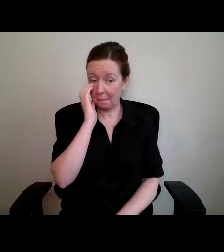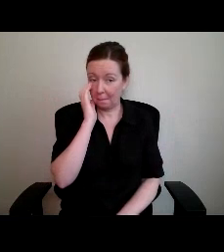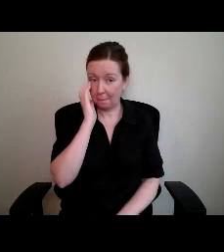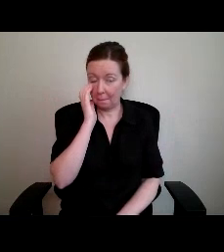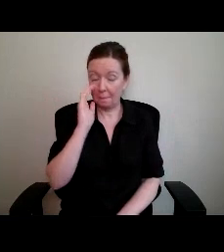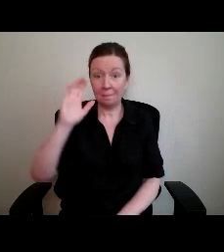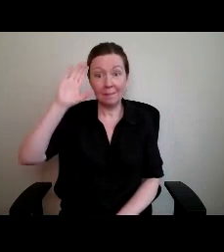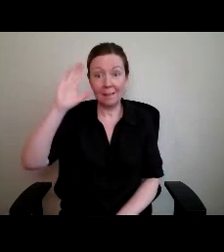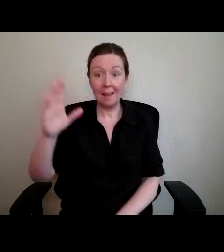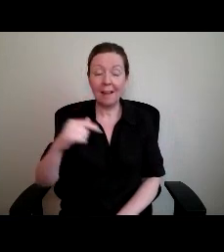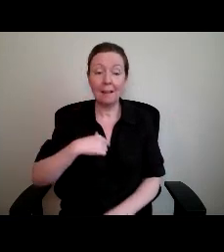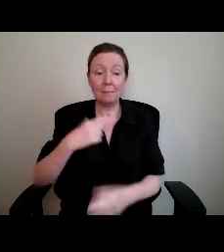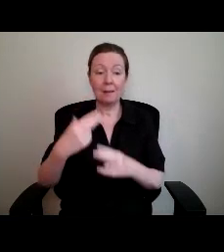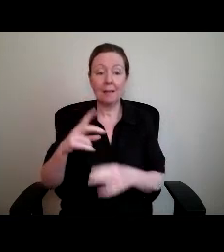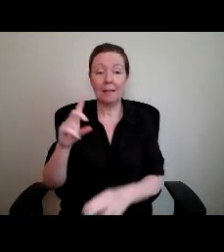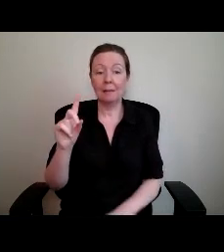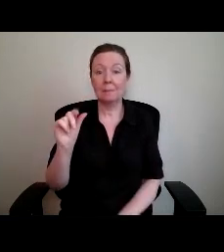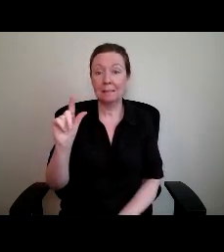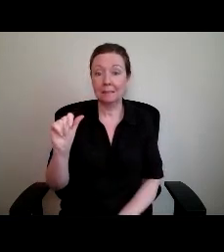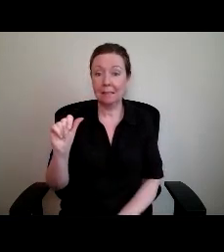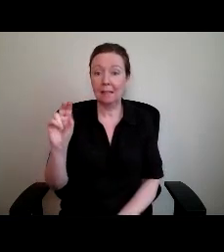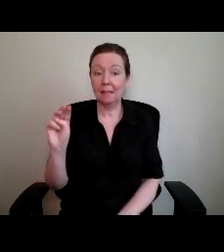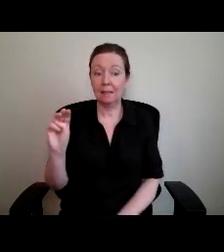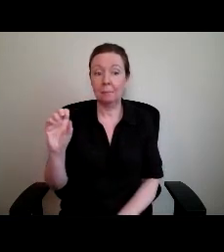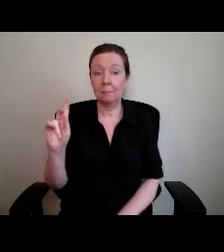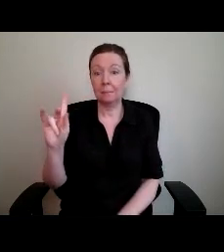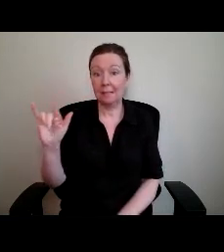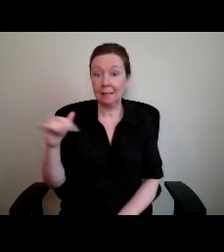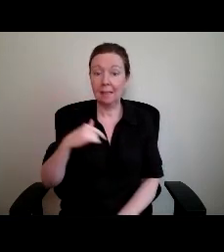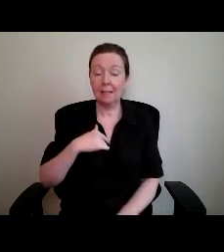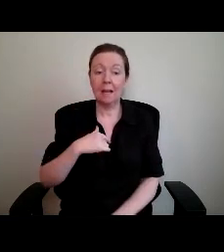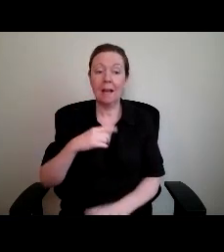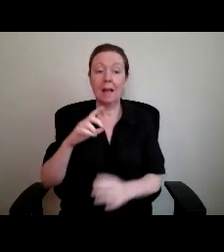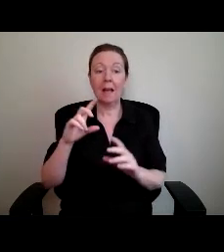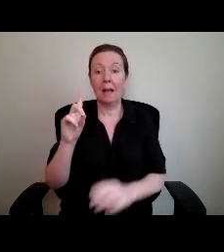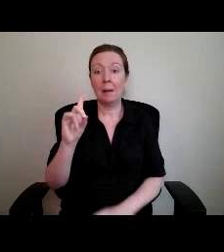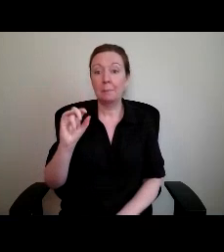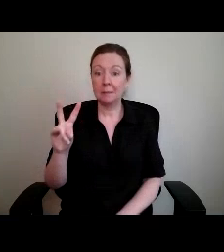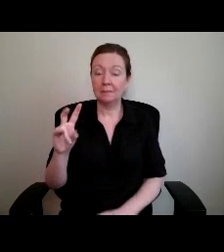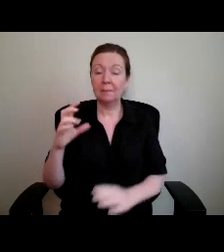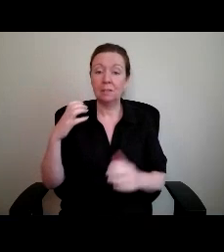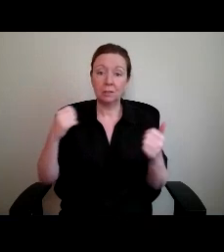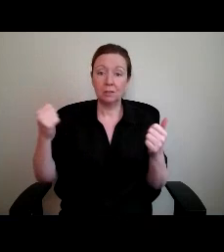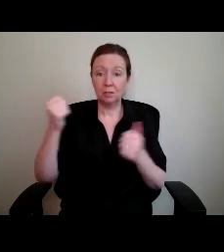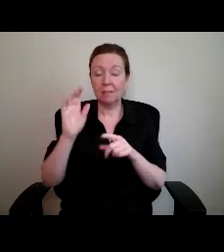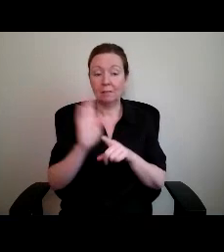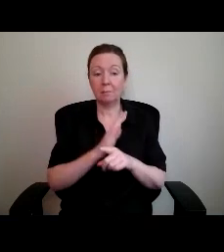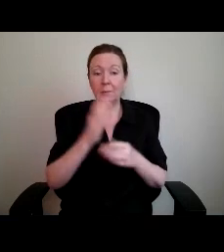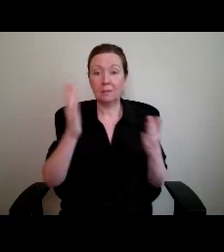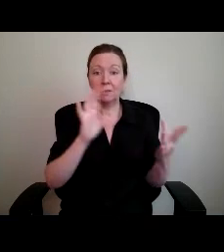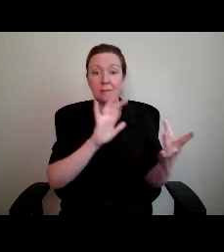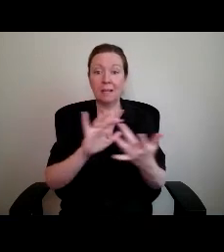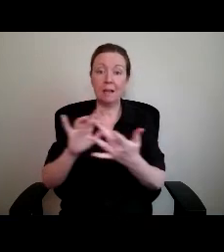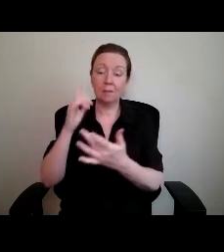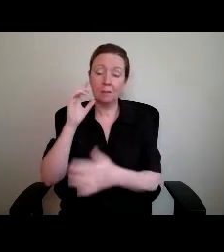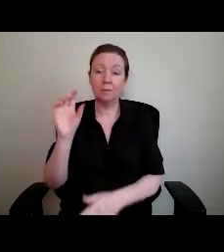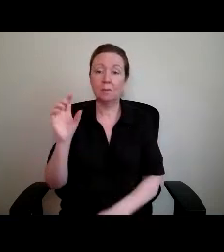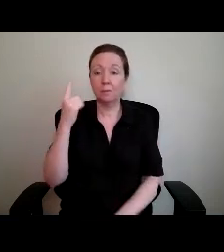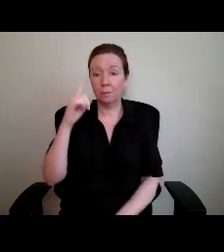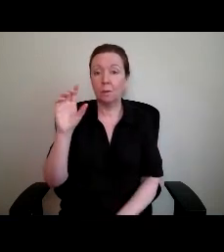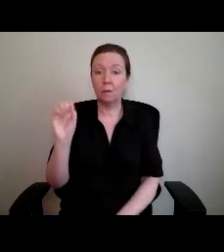Hi, everyone. My name is Dana McKinney, and I am the Division Chief of Business Services and Outreach for the Office of